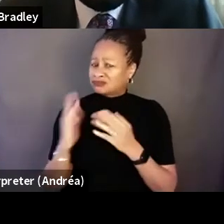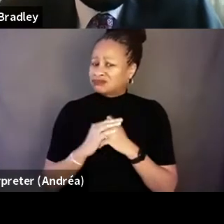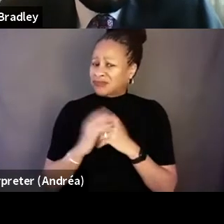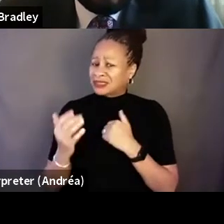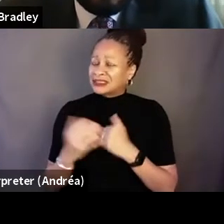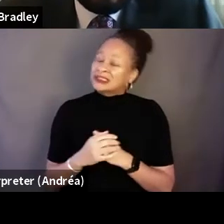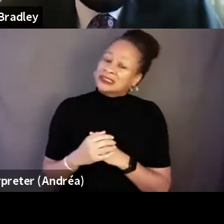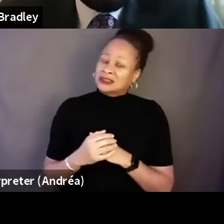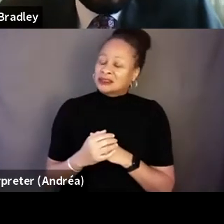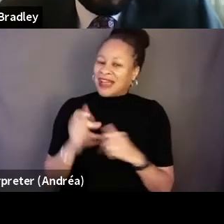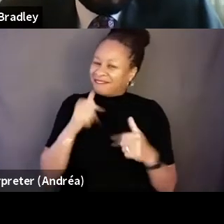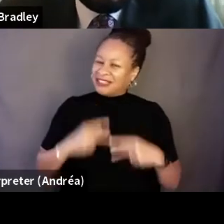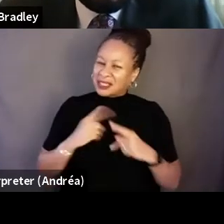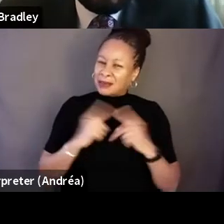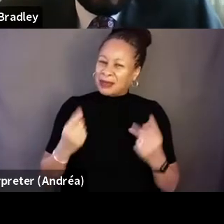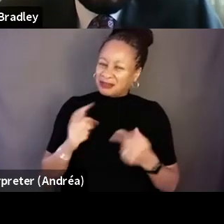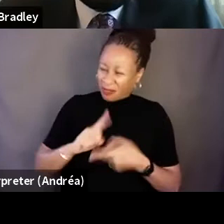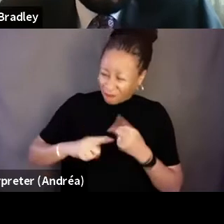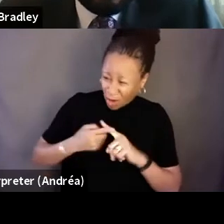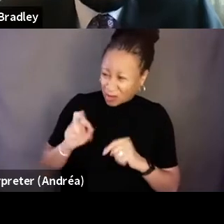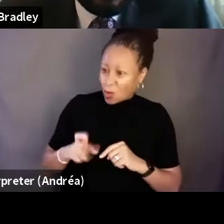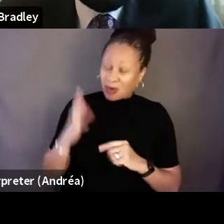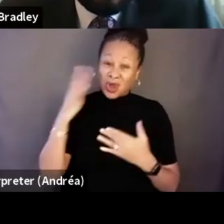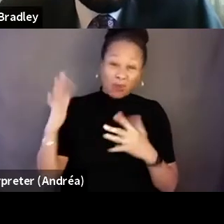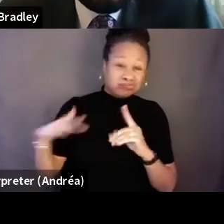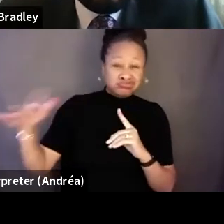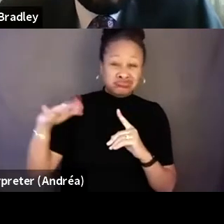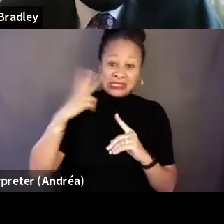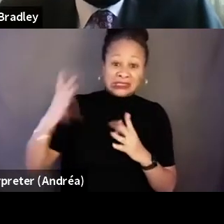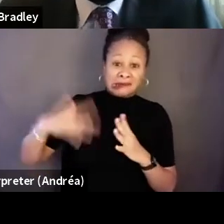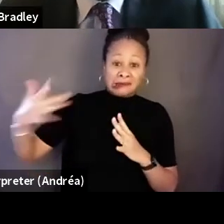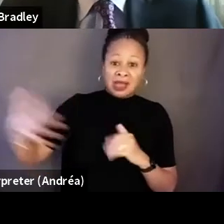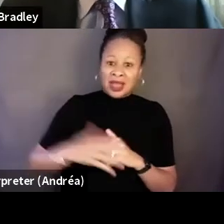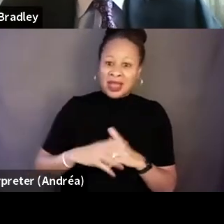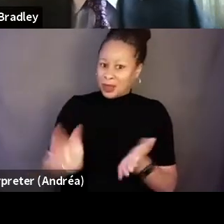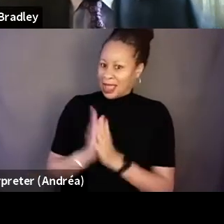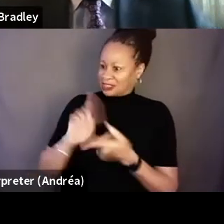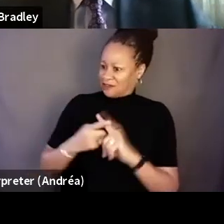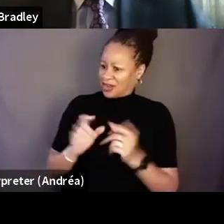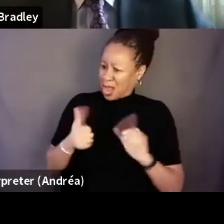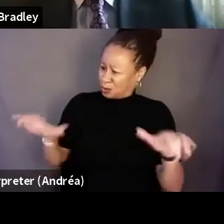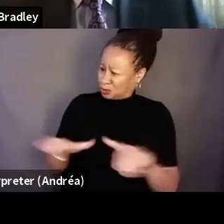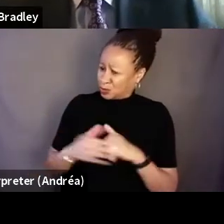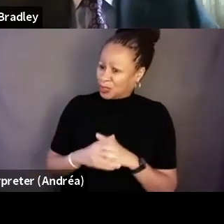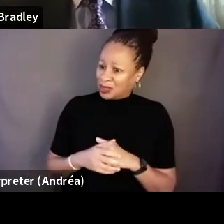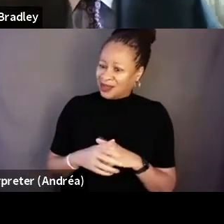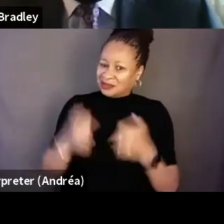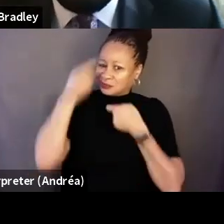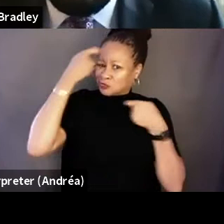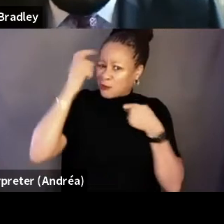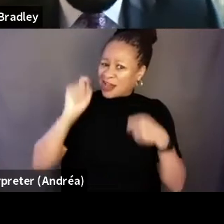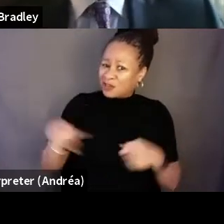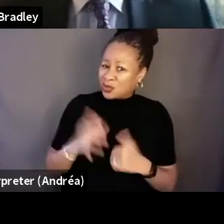say, you might ask a friend, how are you doing? Has this been traumatic for you? But you have to have a certain comfort level. But I think just